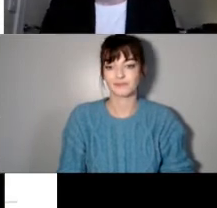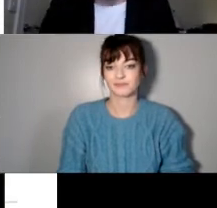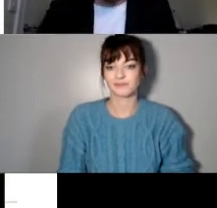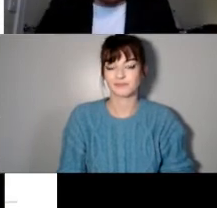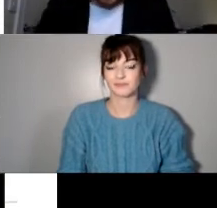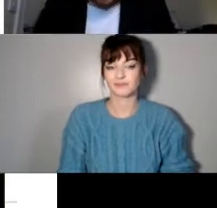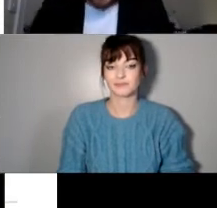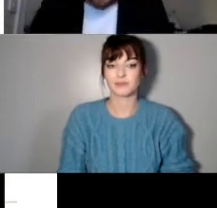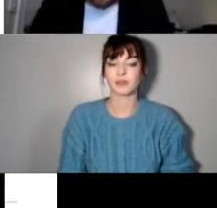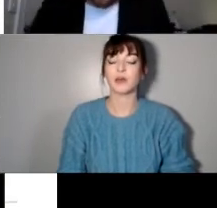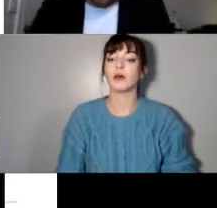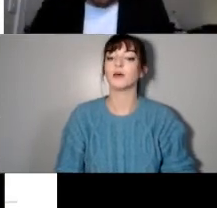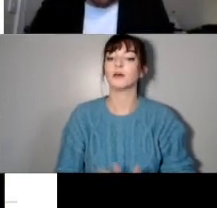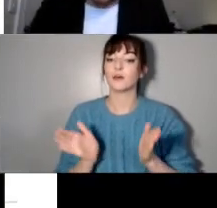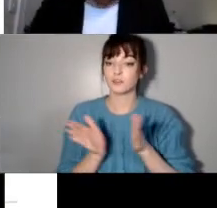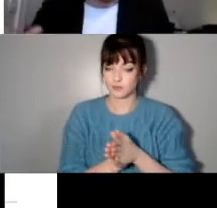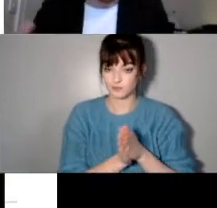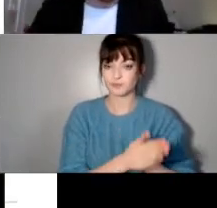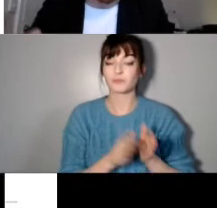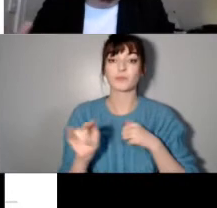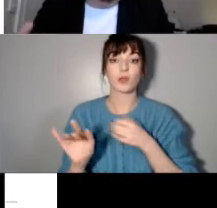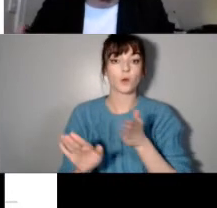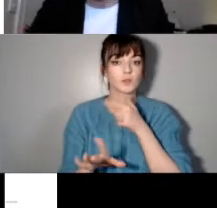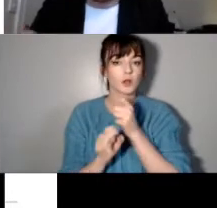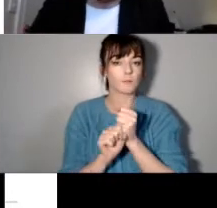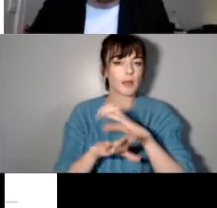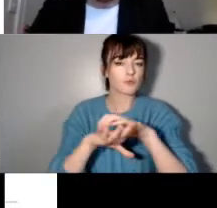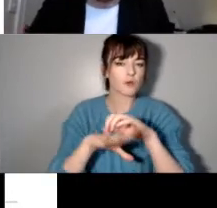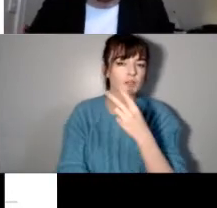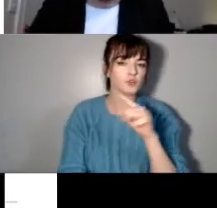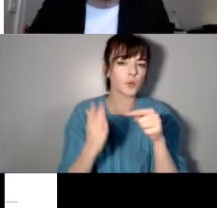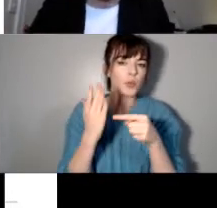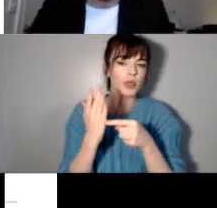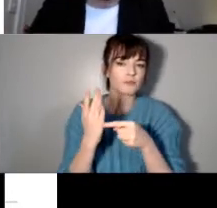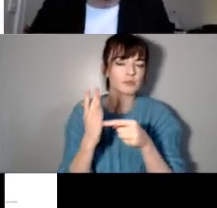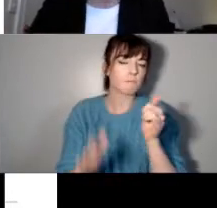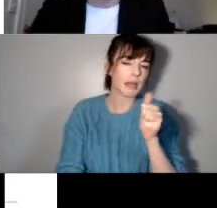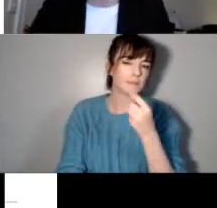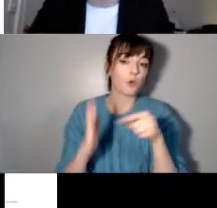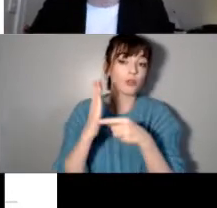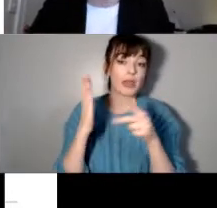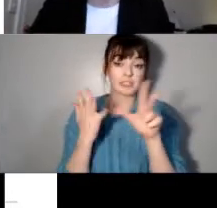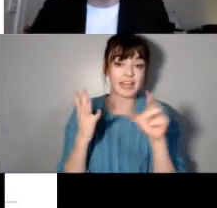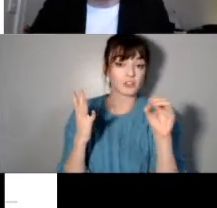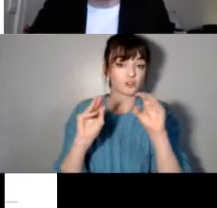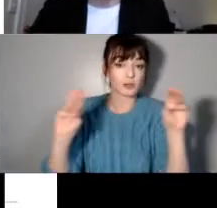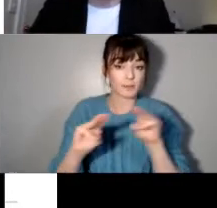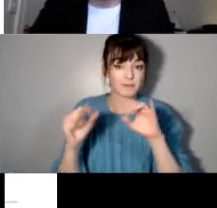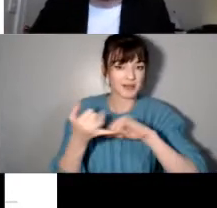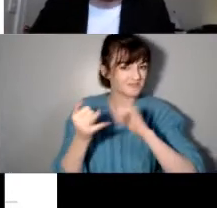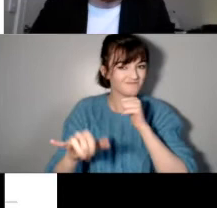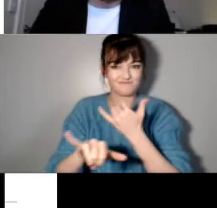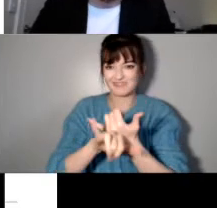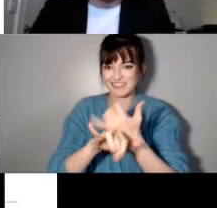So when we talk about the approximately 2,000, perhaps at this point 1,800 people that have yet to decongregate and